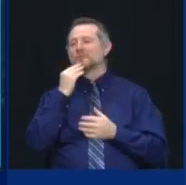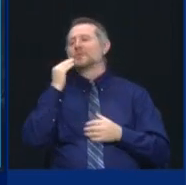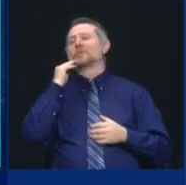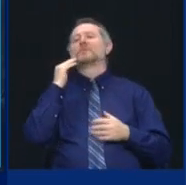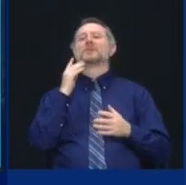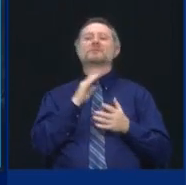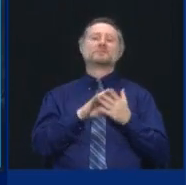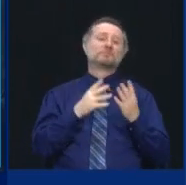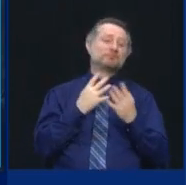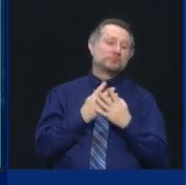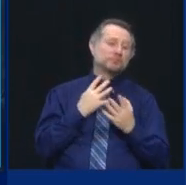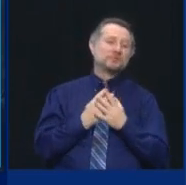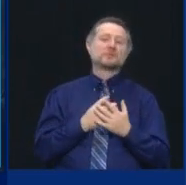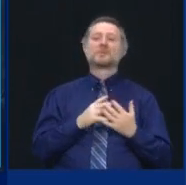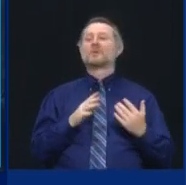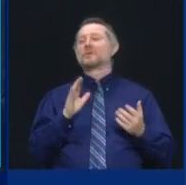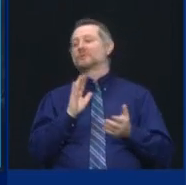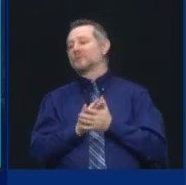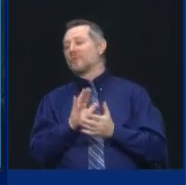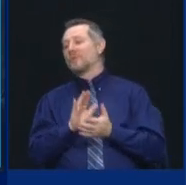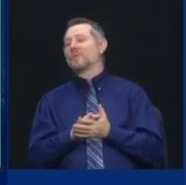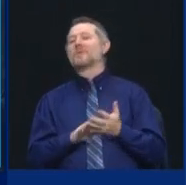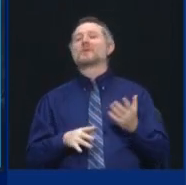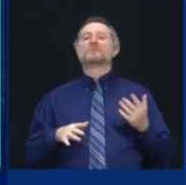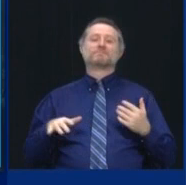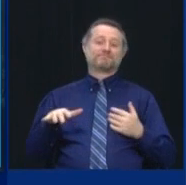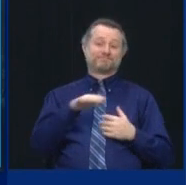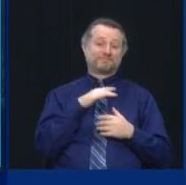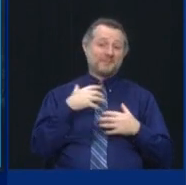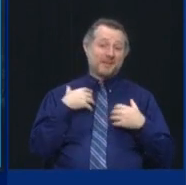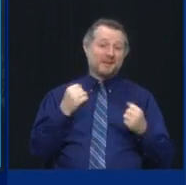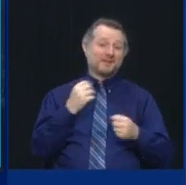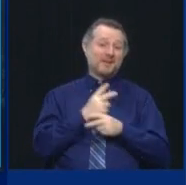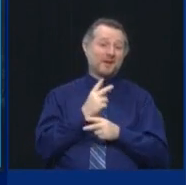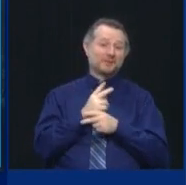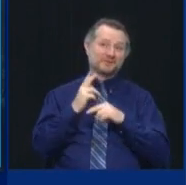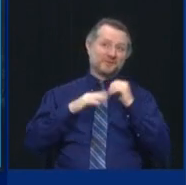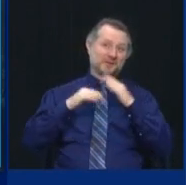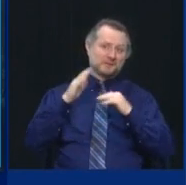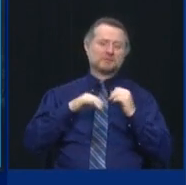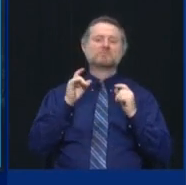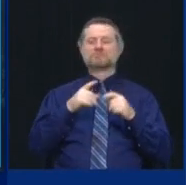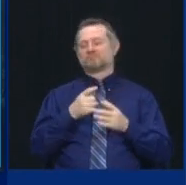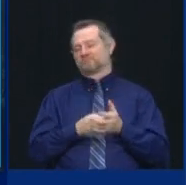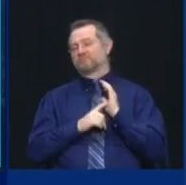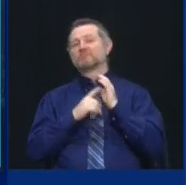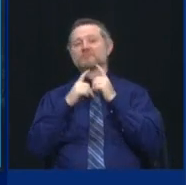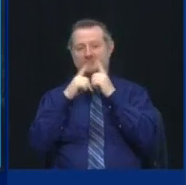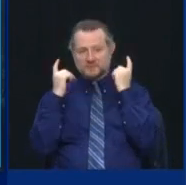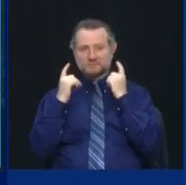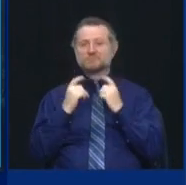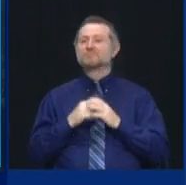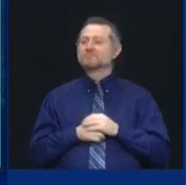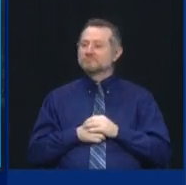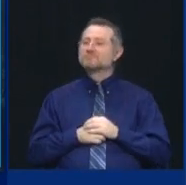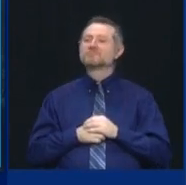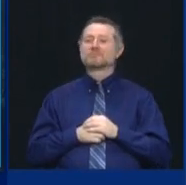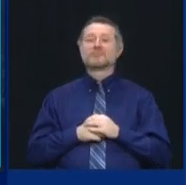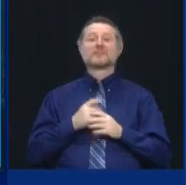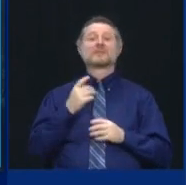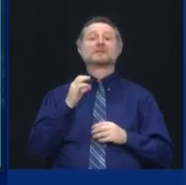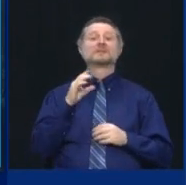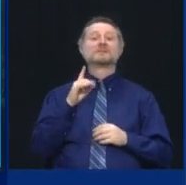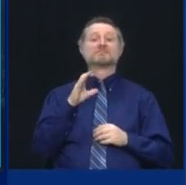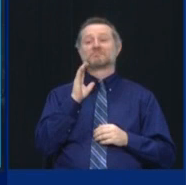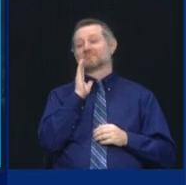facilities, schools, and healthcare facilities. The CDC guidance is all up on the website.